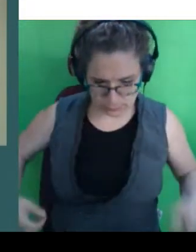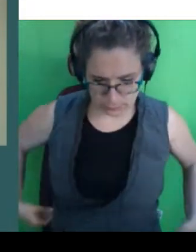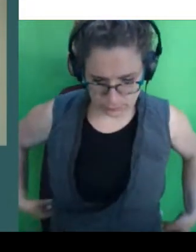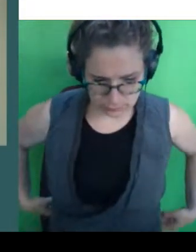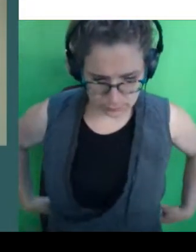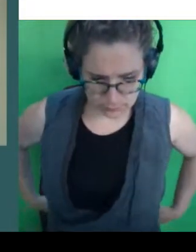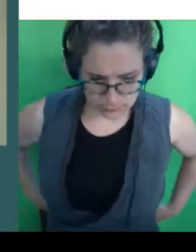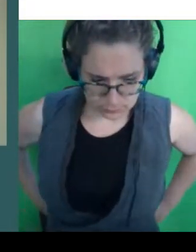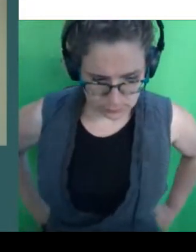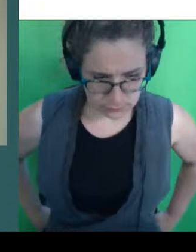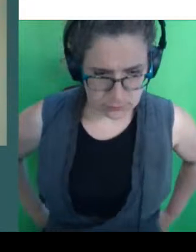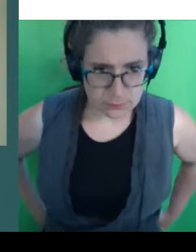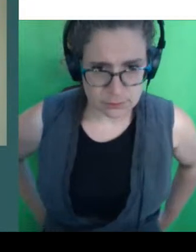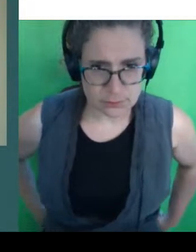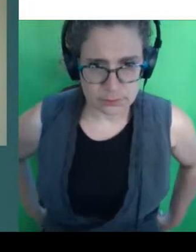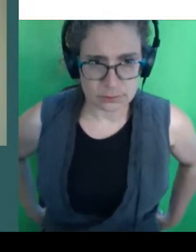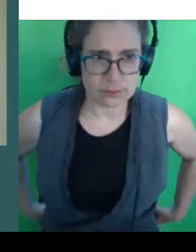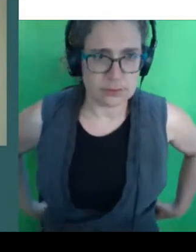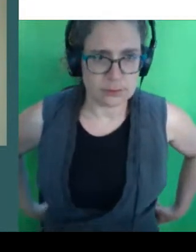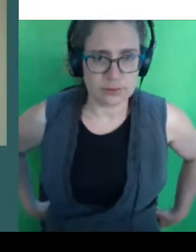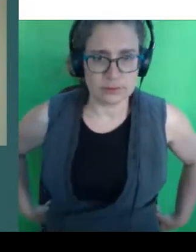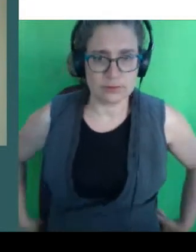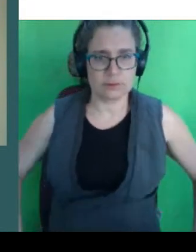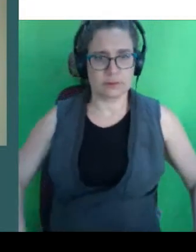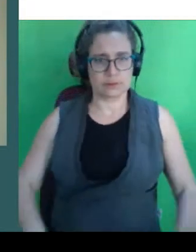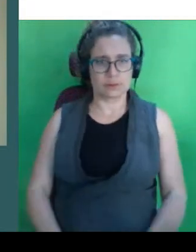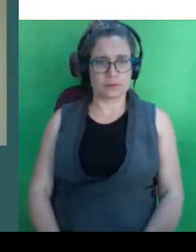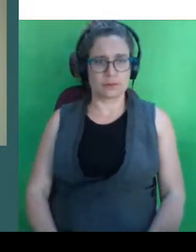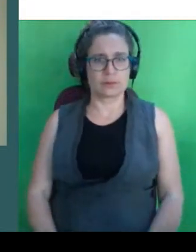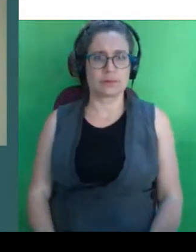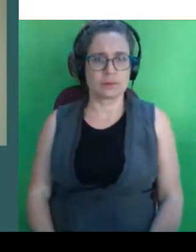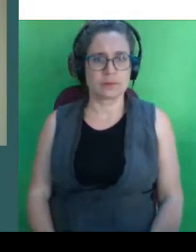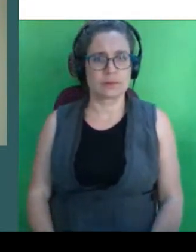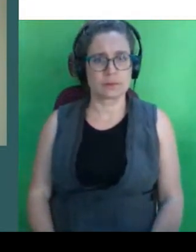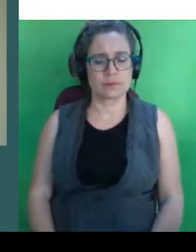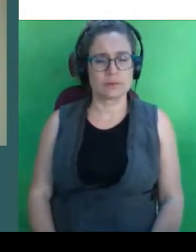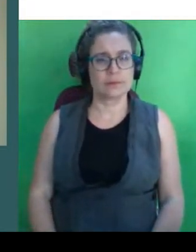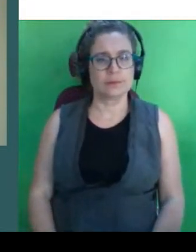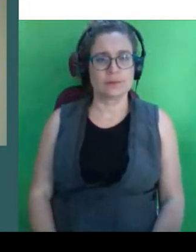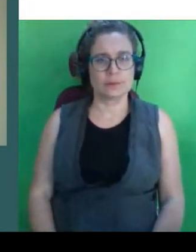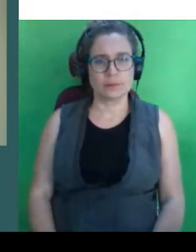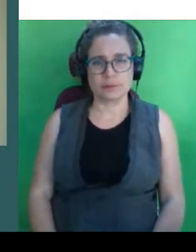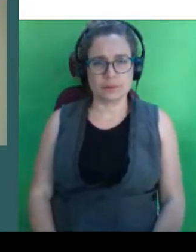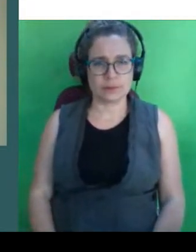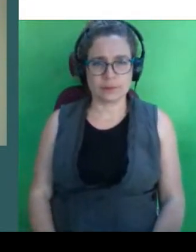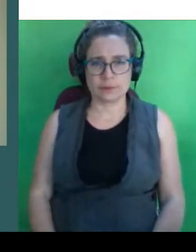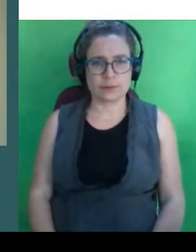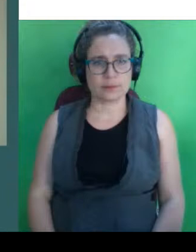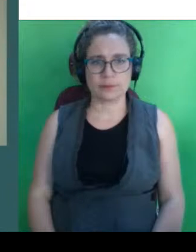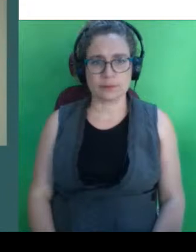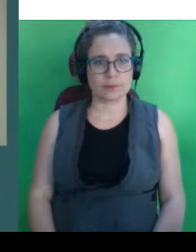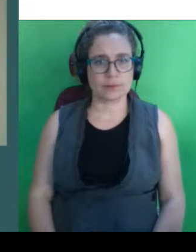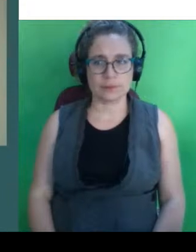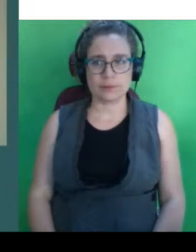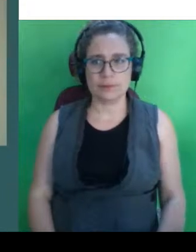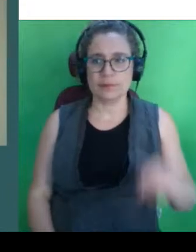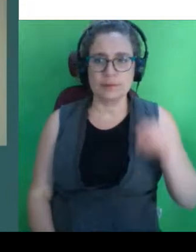going to talk about, you know, tests in general, but there are tests which have